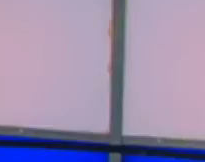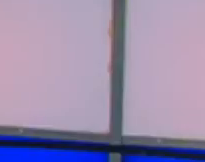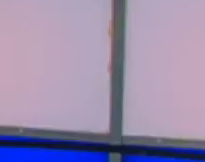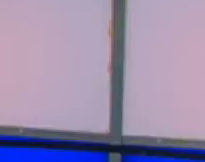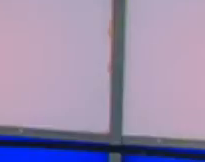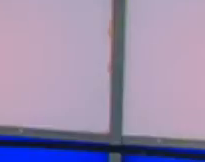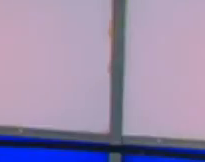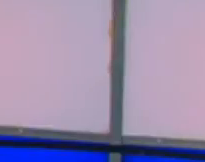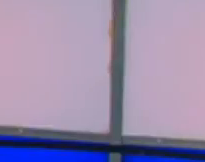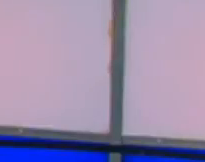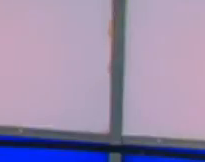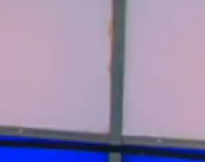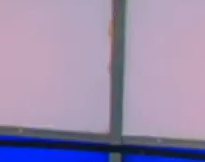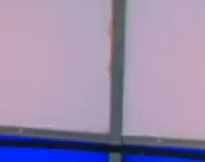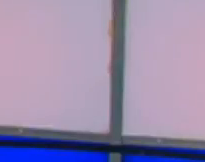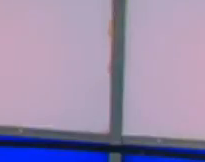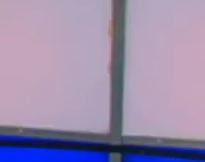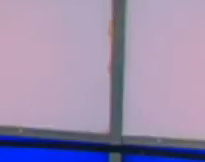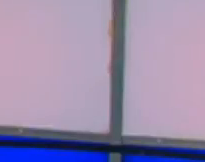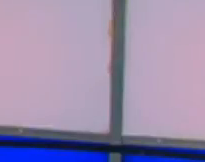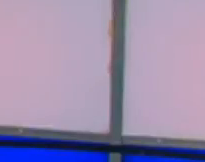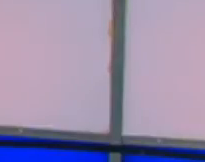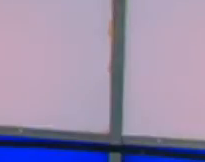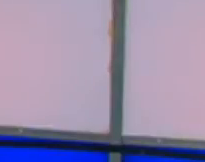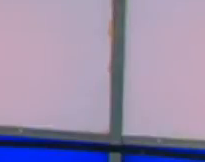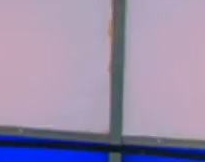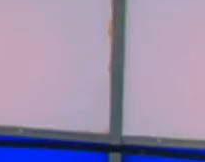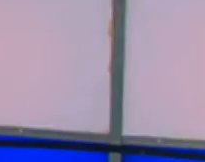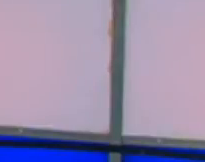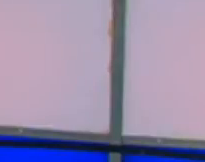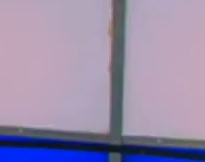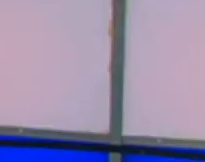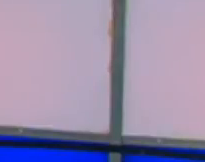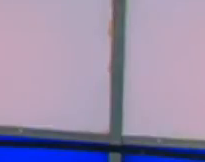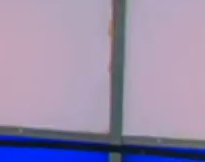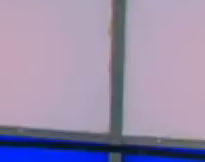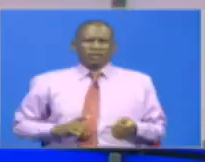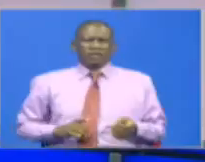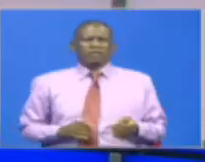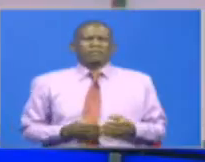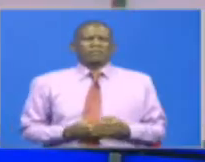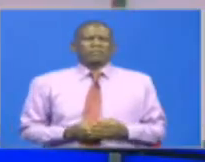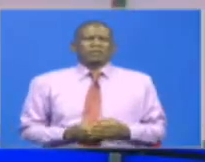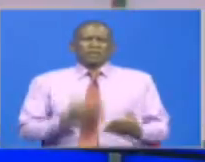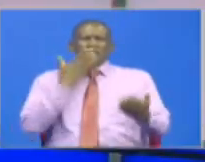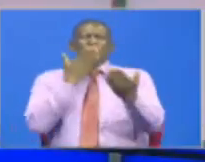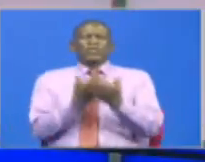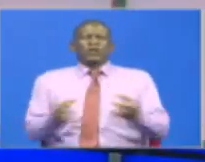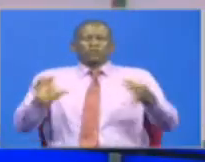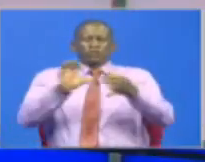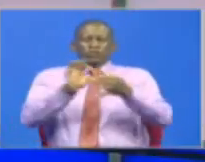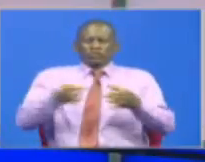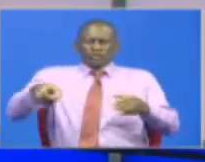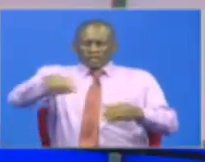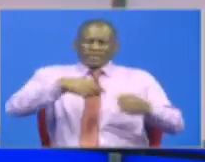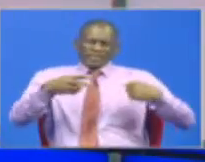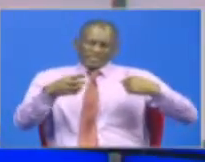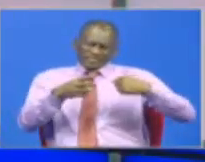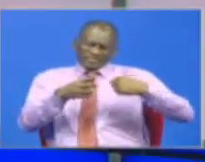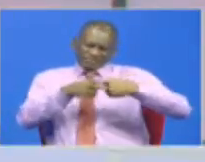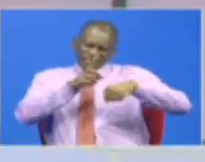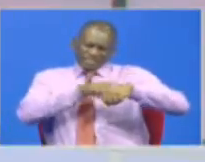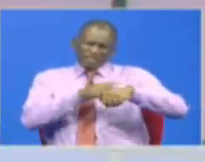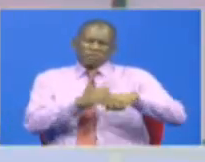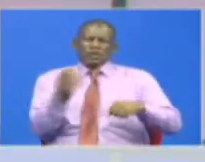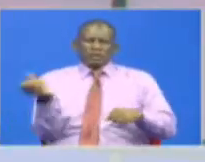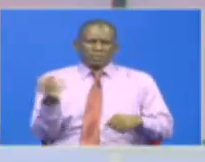My co-anchor tonight in sign language is David Agondoa. Thanks for joining us. For the seventh time in a month, the